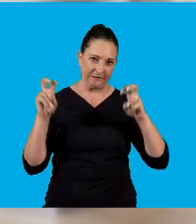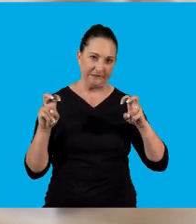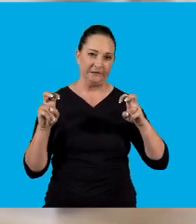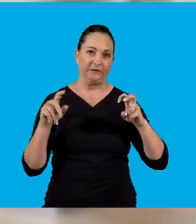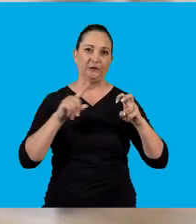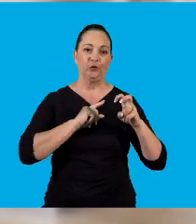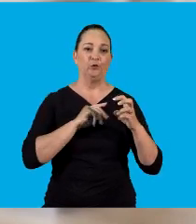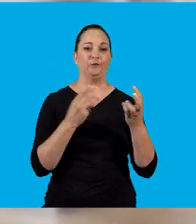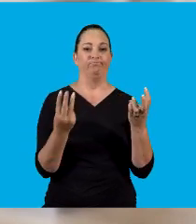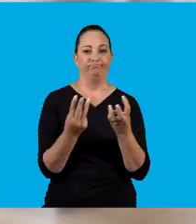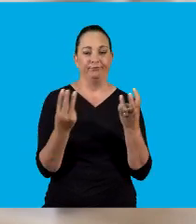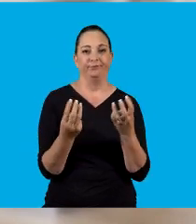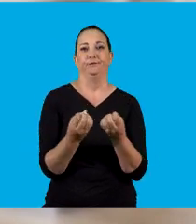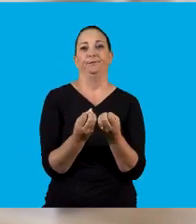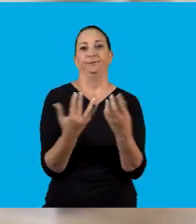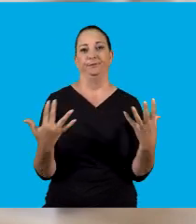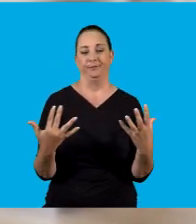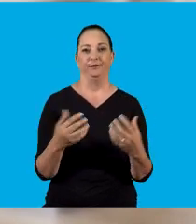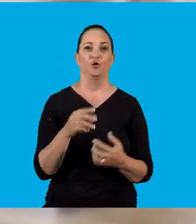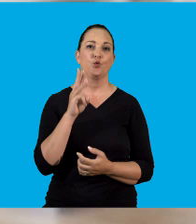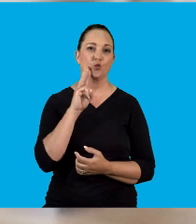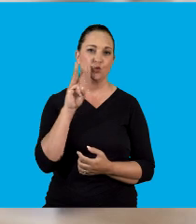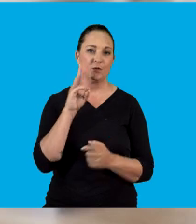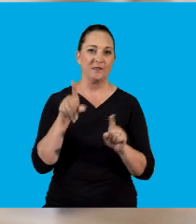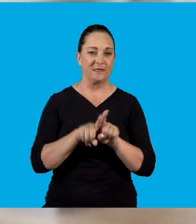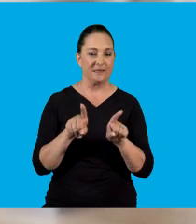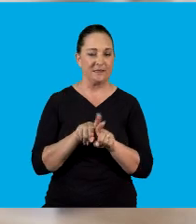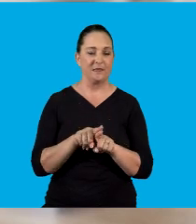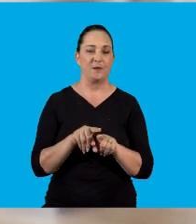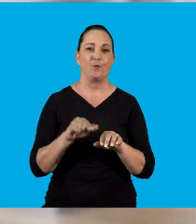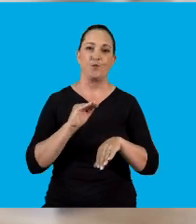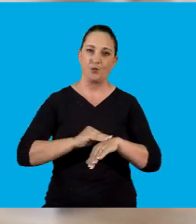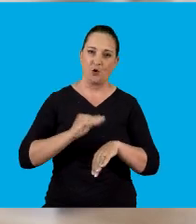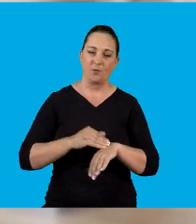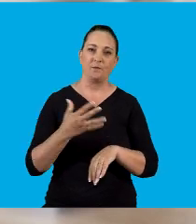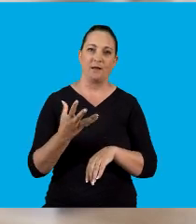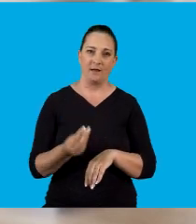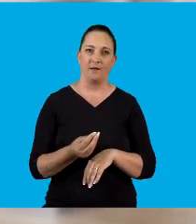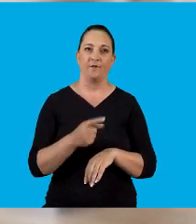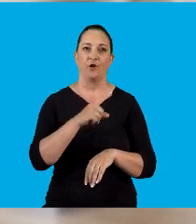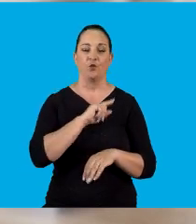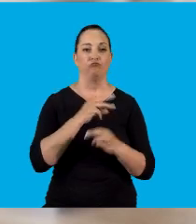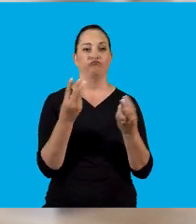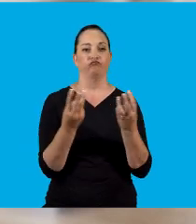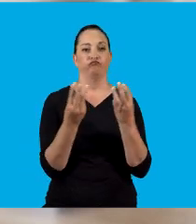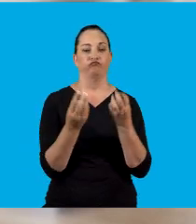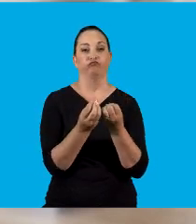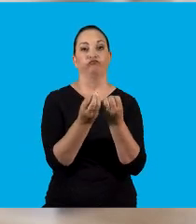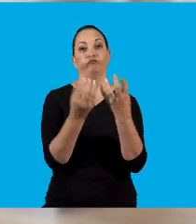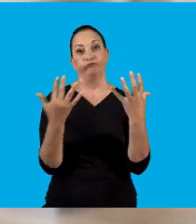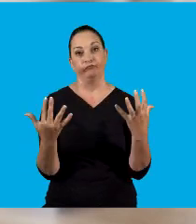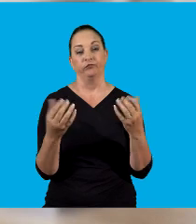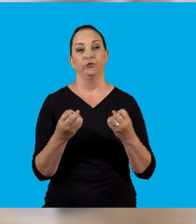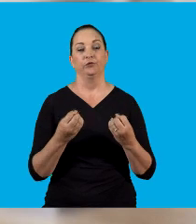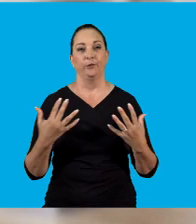to population growth. We have a problem of water, whereby there's water shedding. Why? It's because of the strain that the